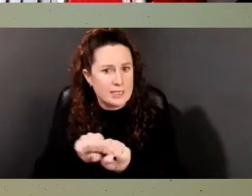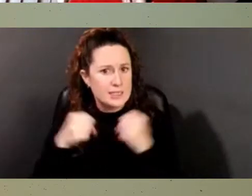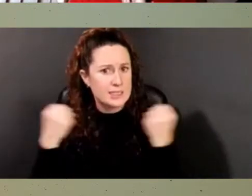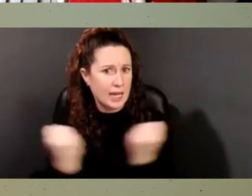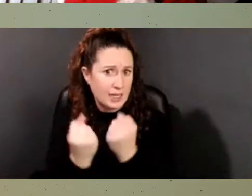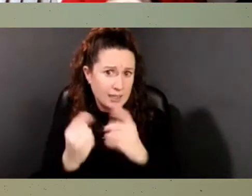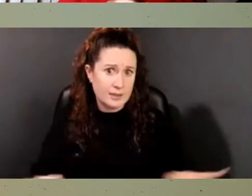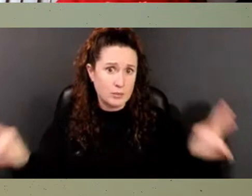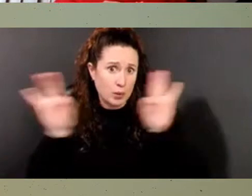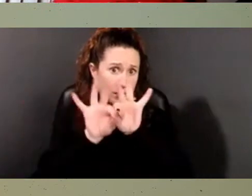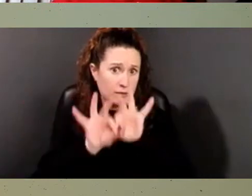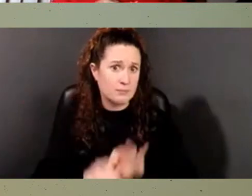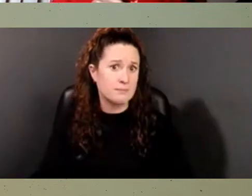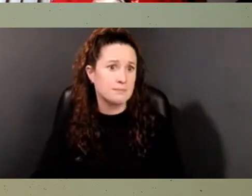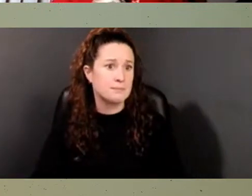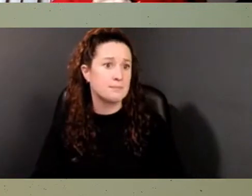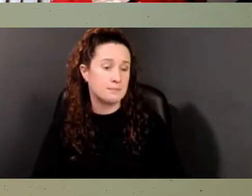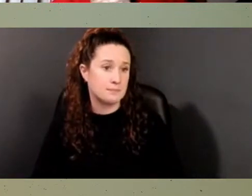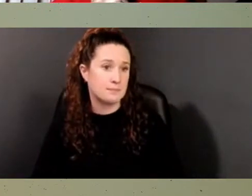please.